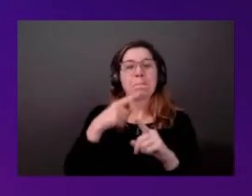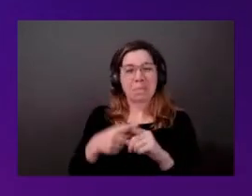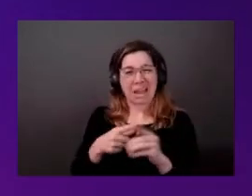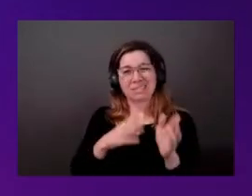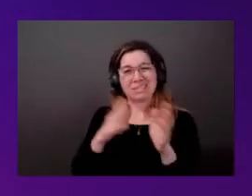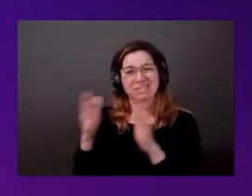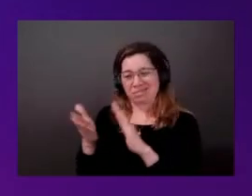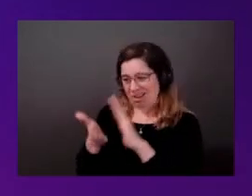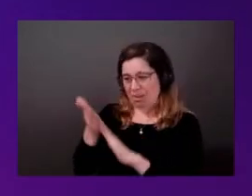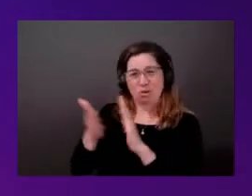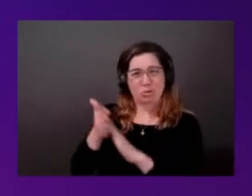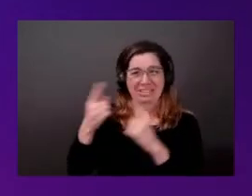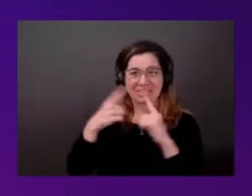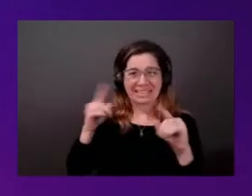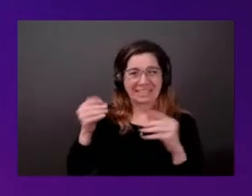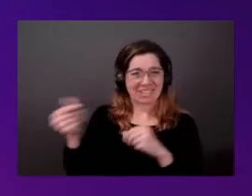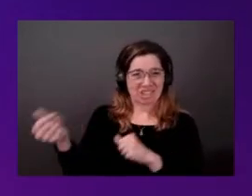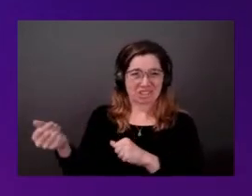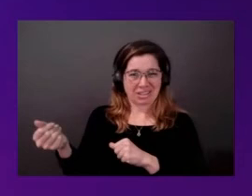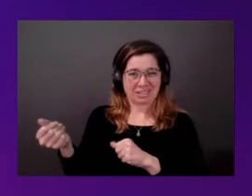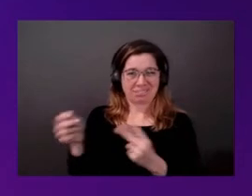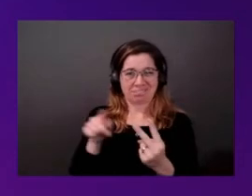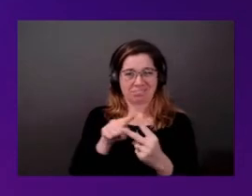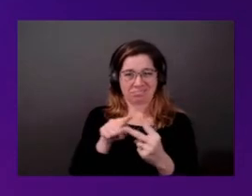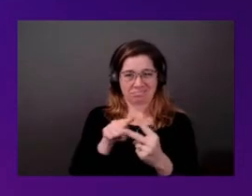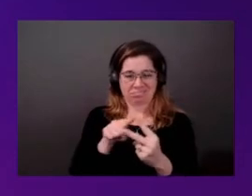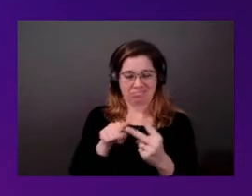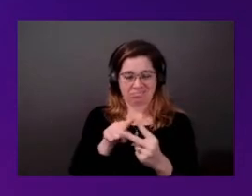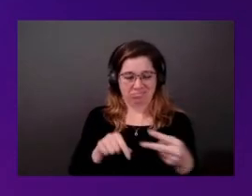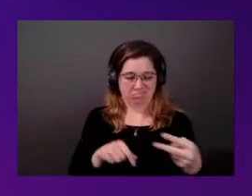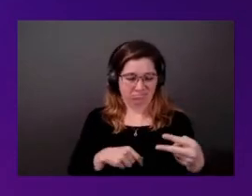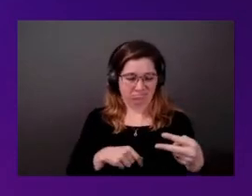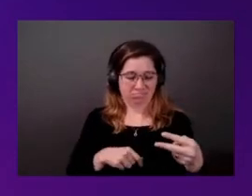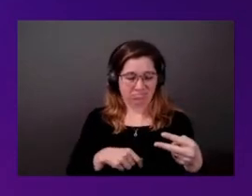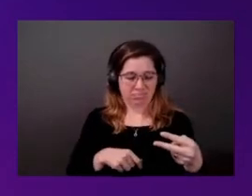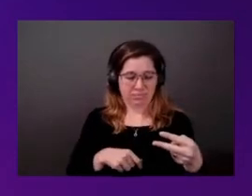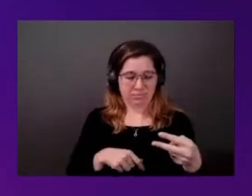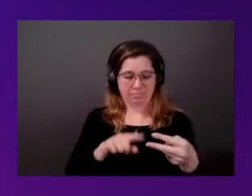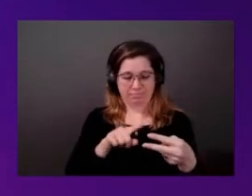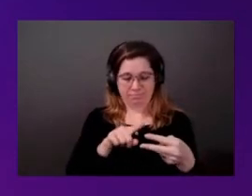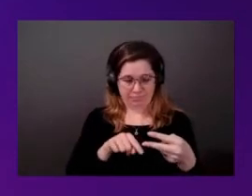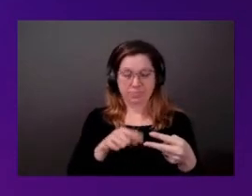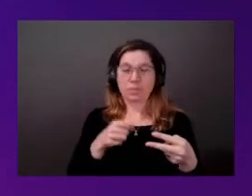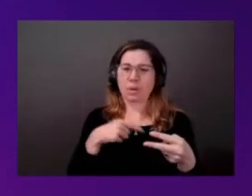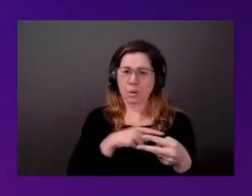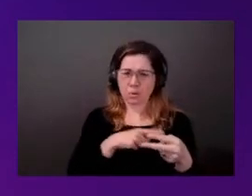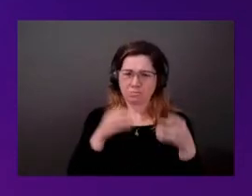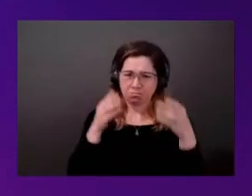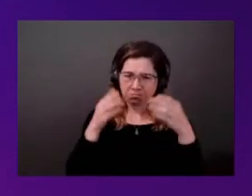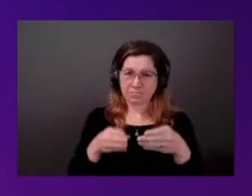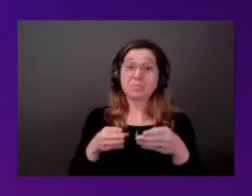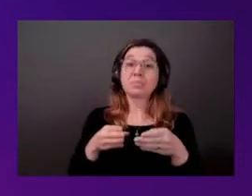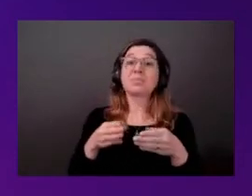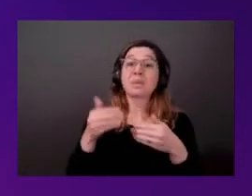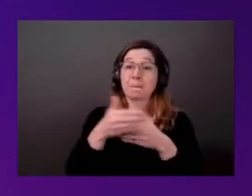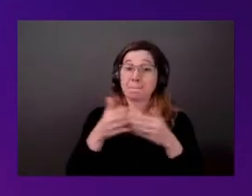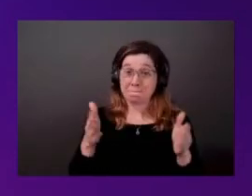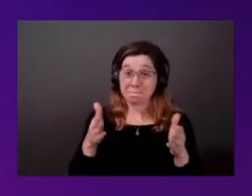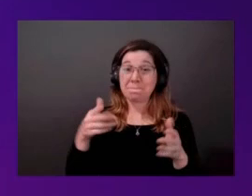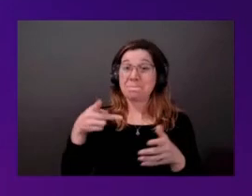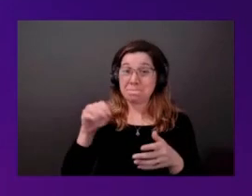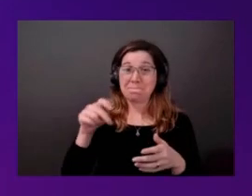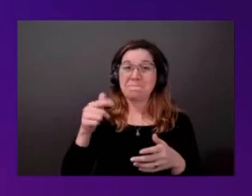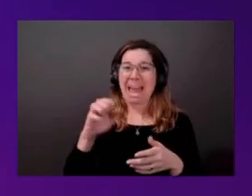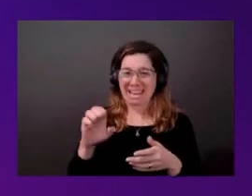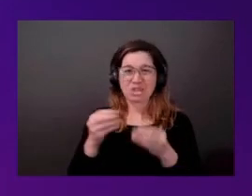these two kind of key principles, we worked on creating a packaged end-to-end solution with AWS Snow team. So